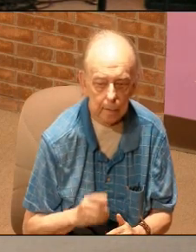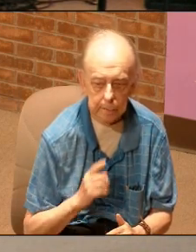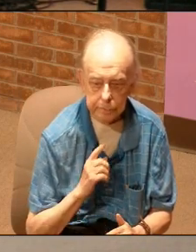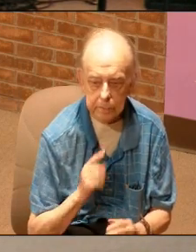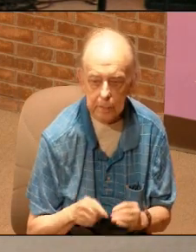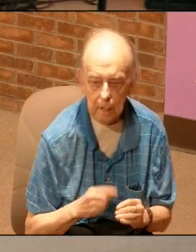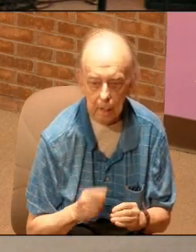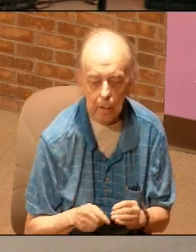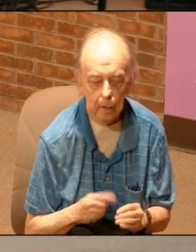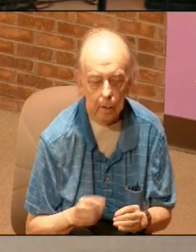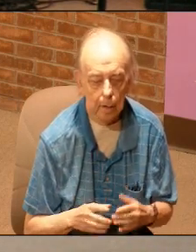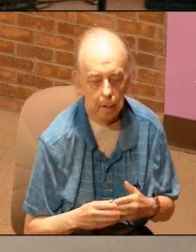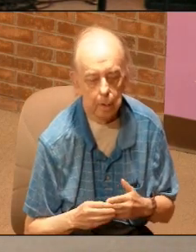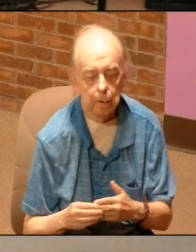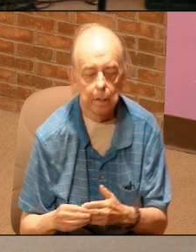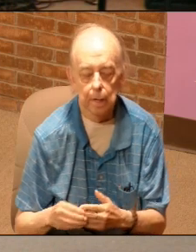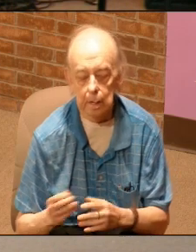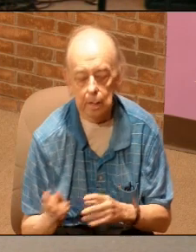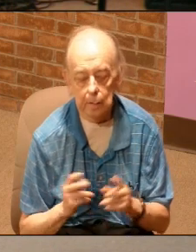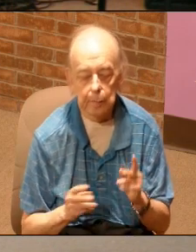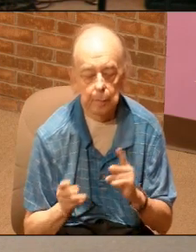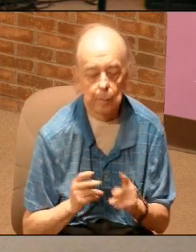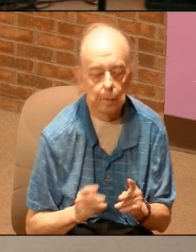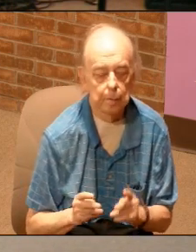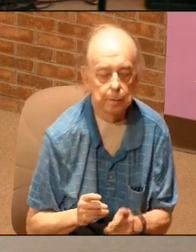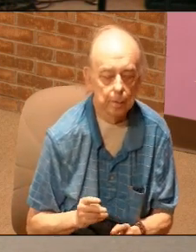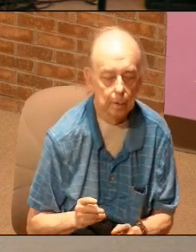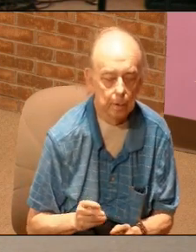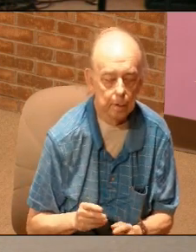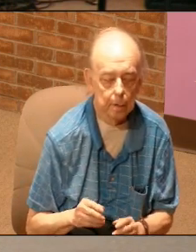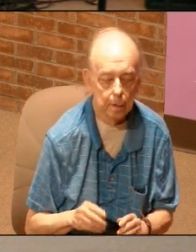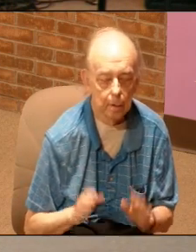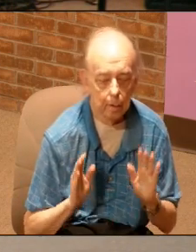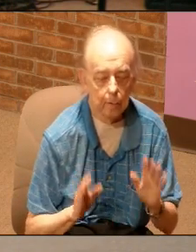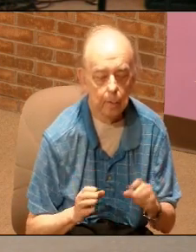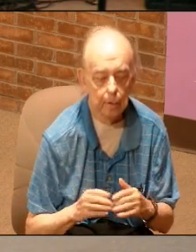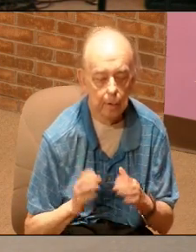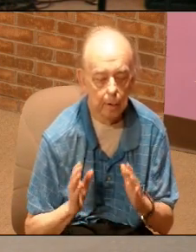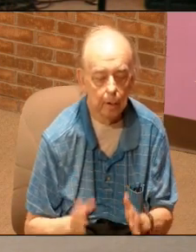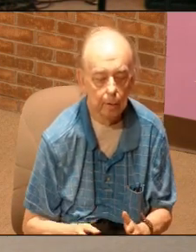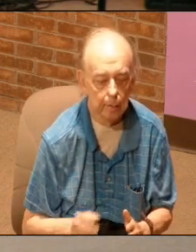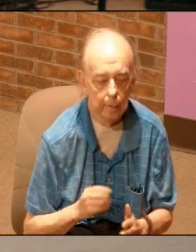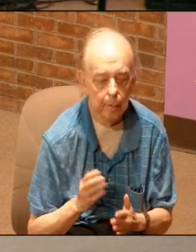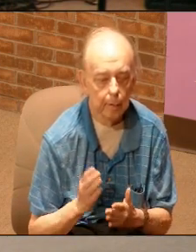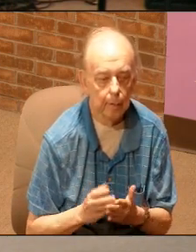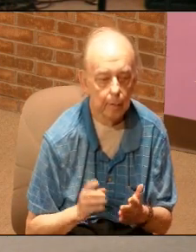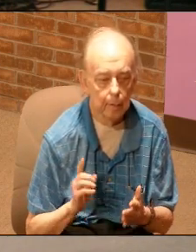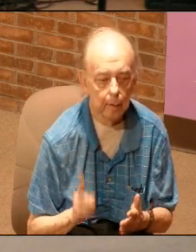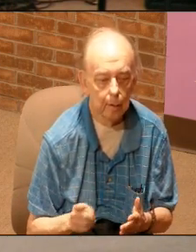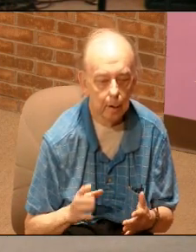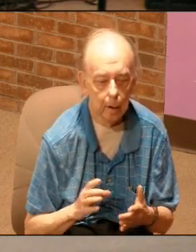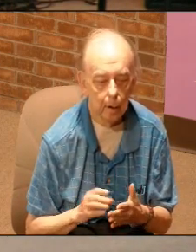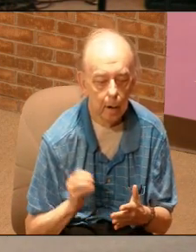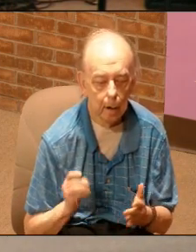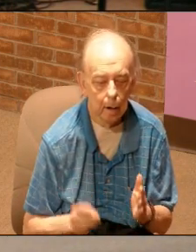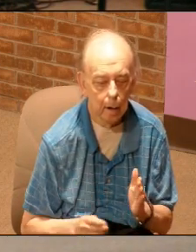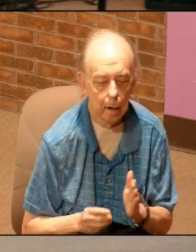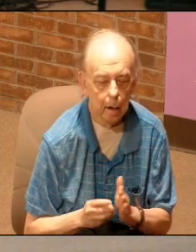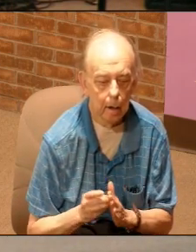isn't about leading other people. A great leader is someone who learns how to